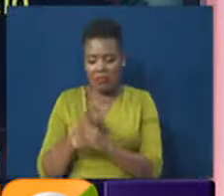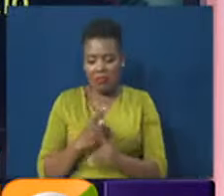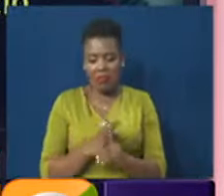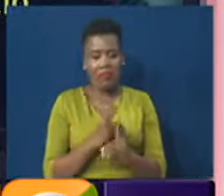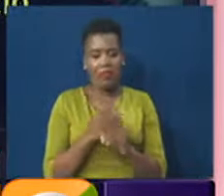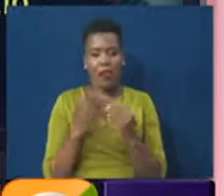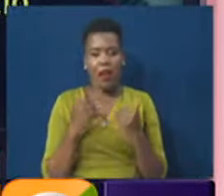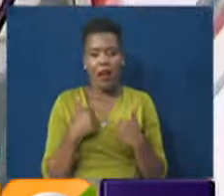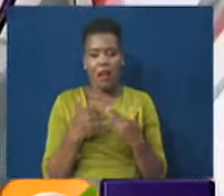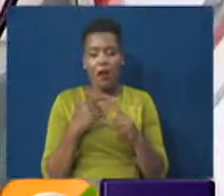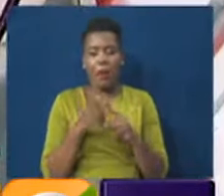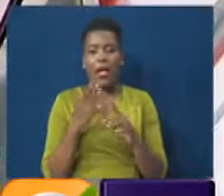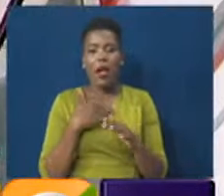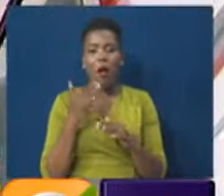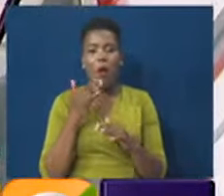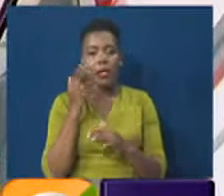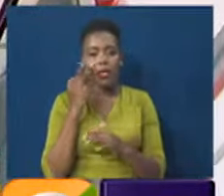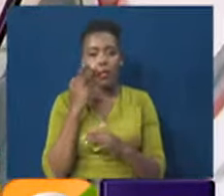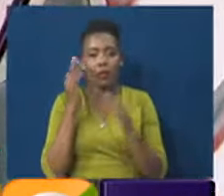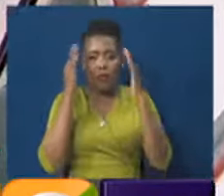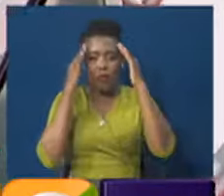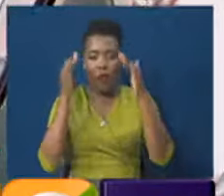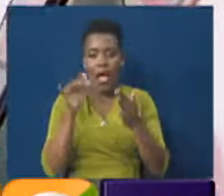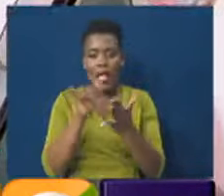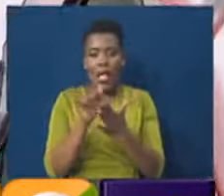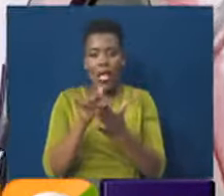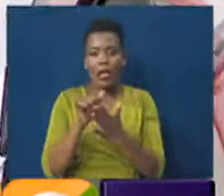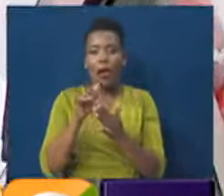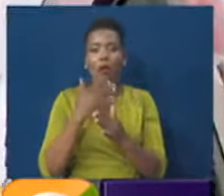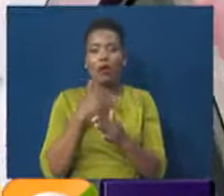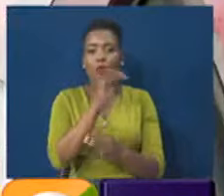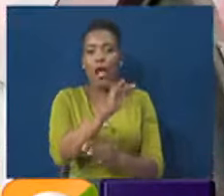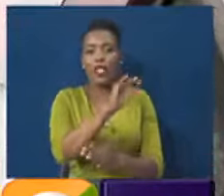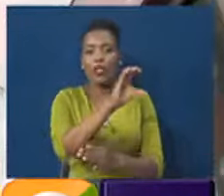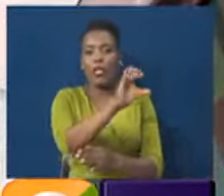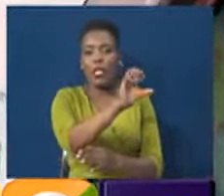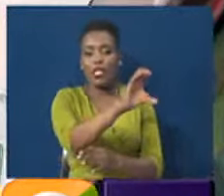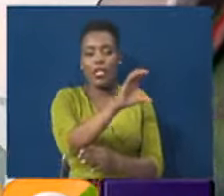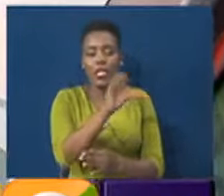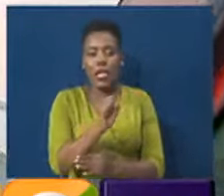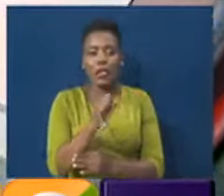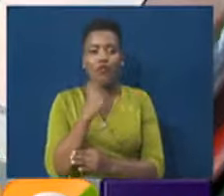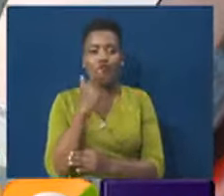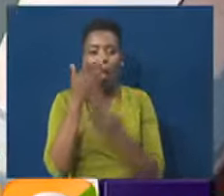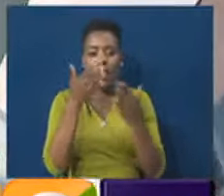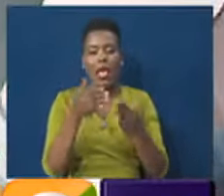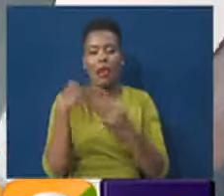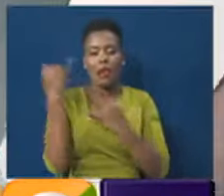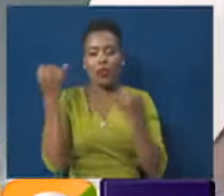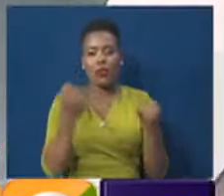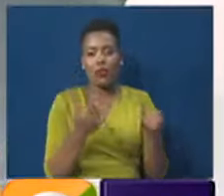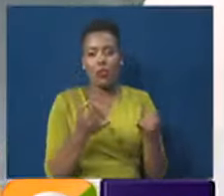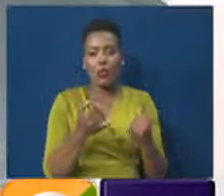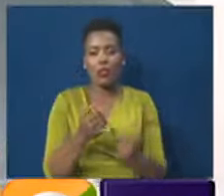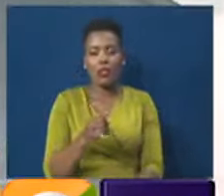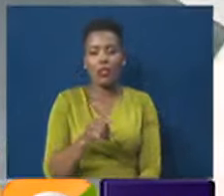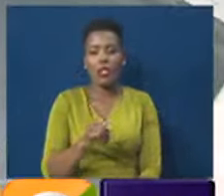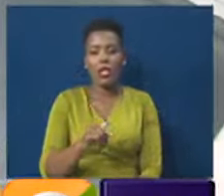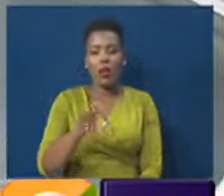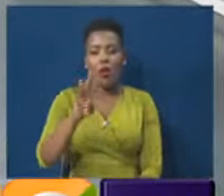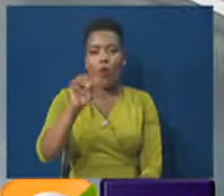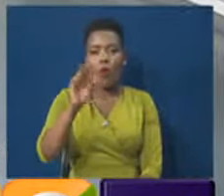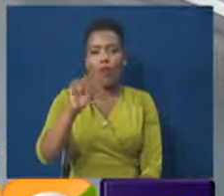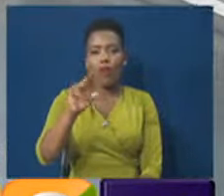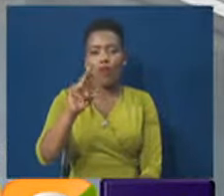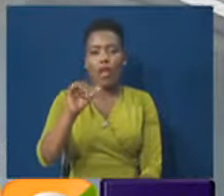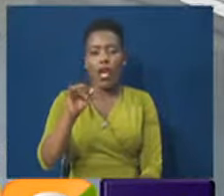commodities. But I want us now to subject this to the cabinet secretaries who are here in studio. And just to introduce that Nakhumicha Wafula, the cabinet secretary for